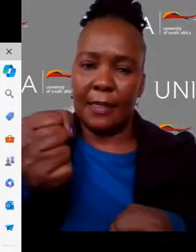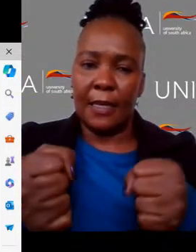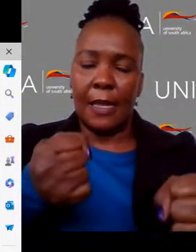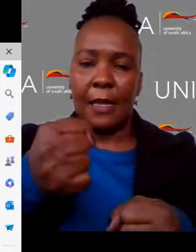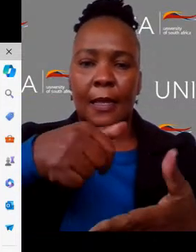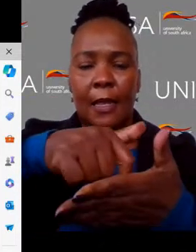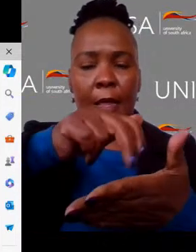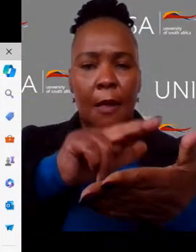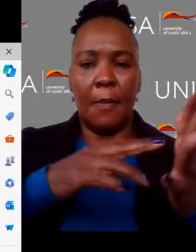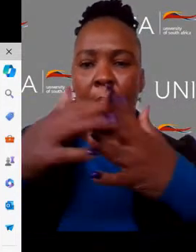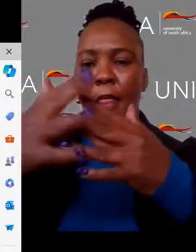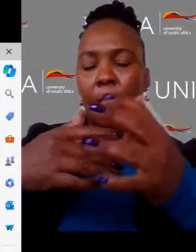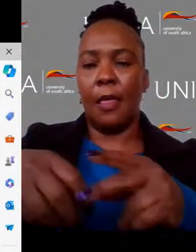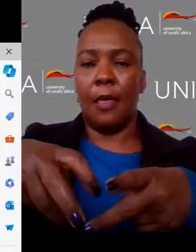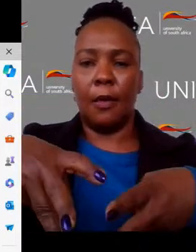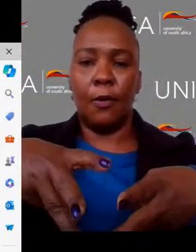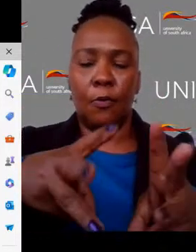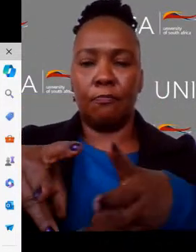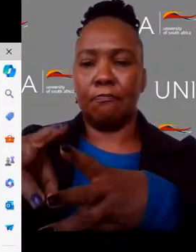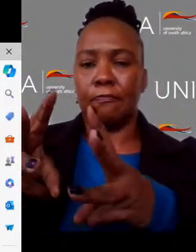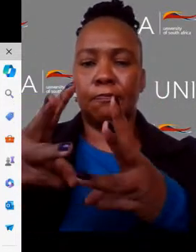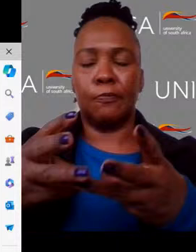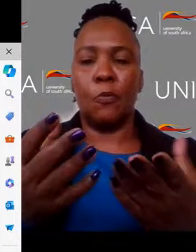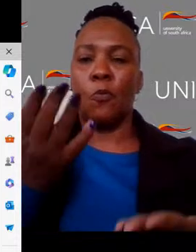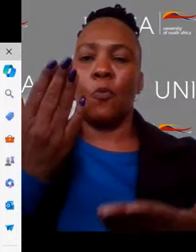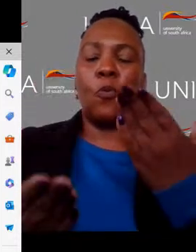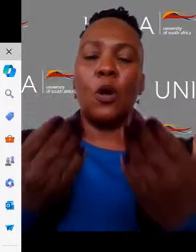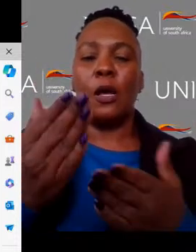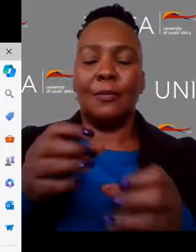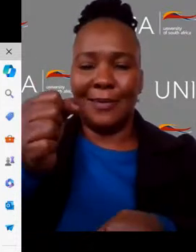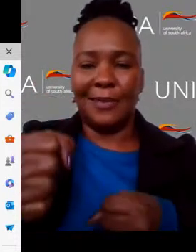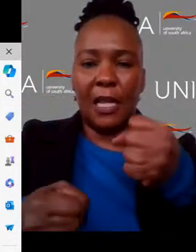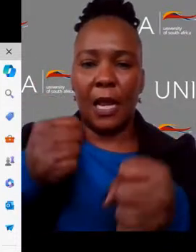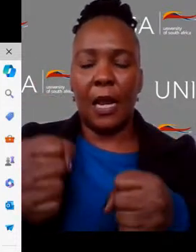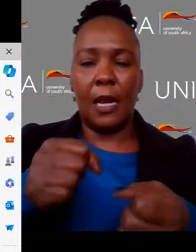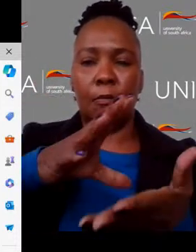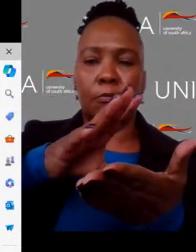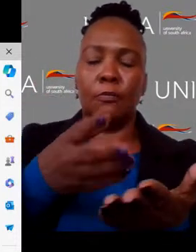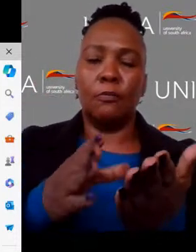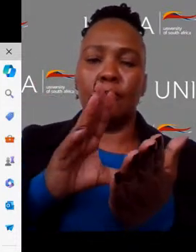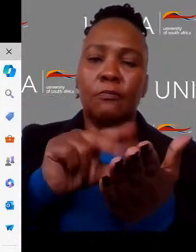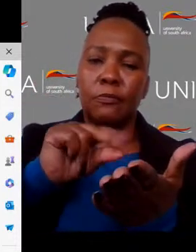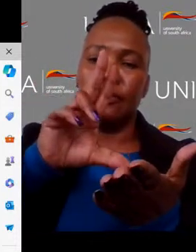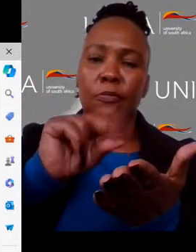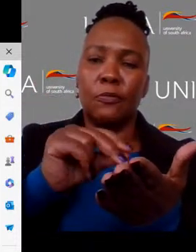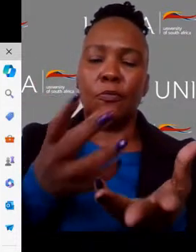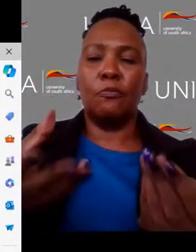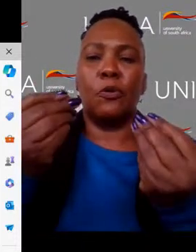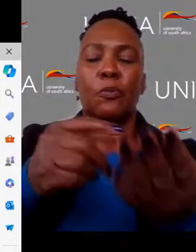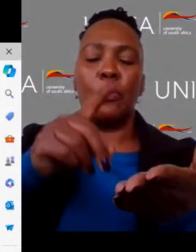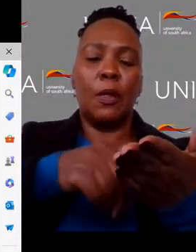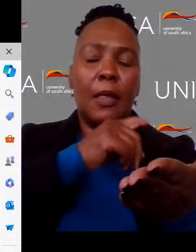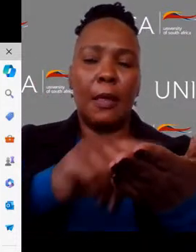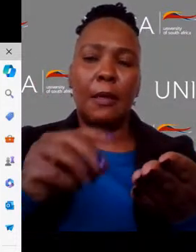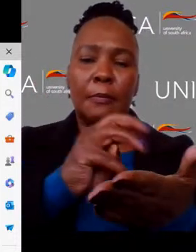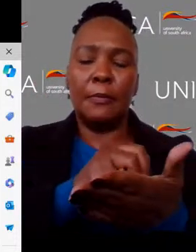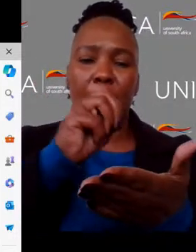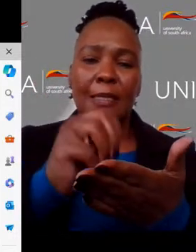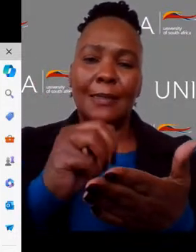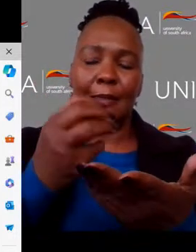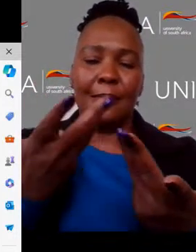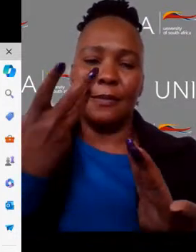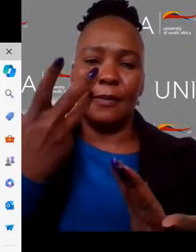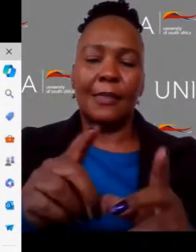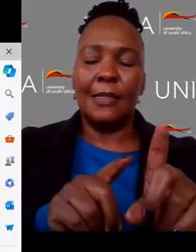any way, doesn't matter what, whether you are struggling to download, getting an error message, even if you struggle on the day of a